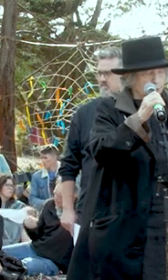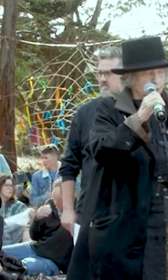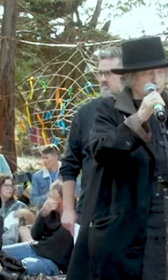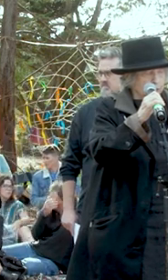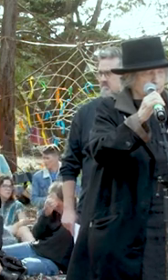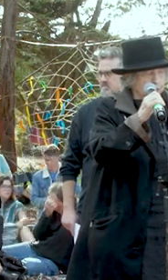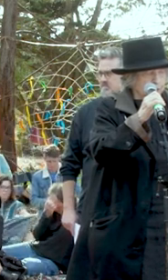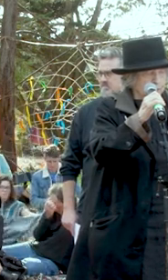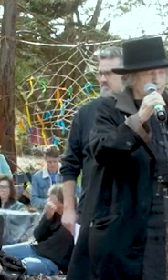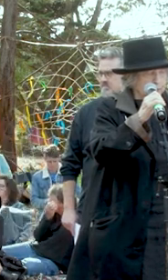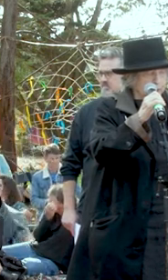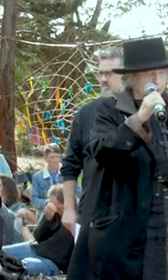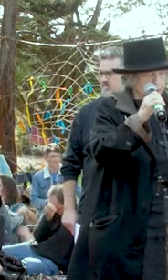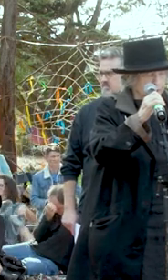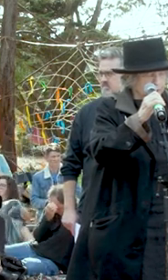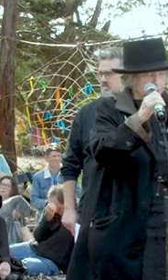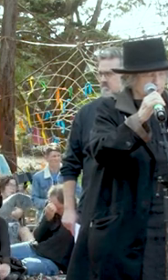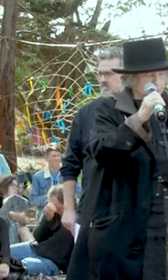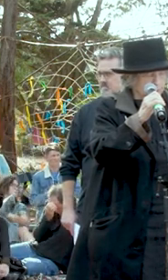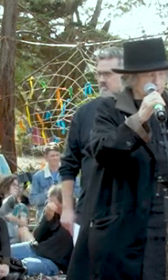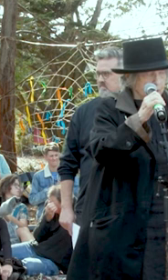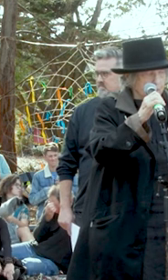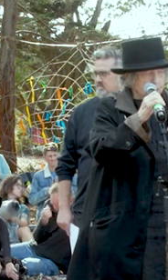Dawn Williams Miller.